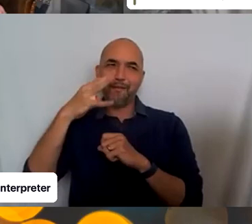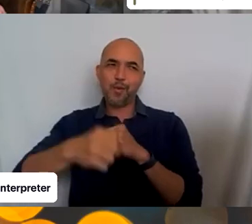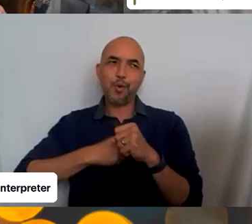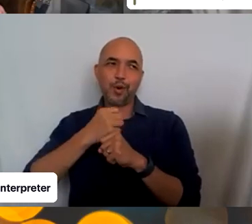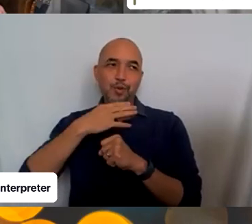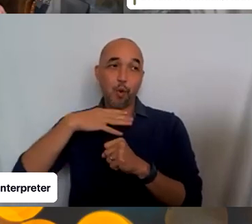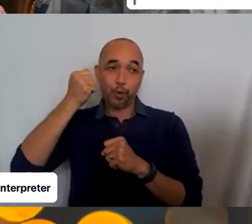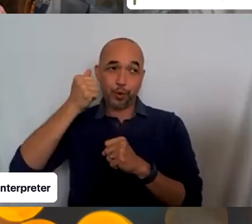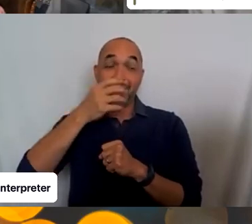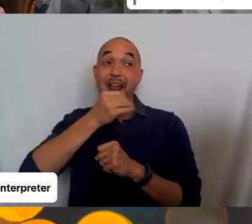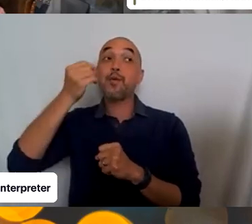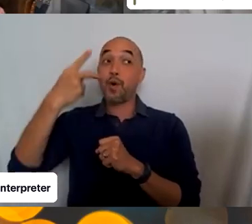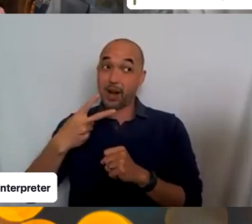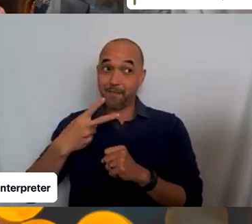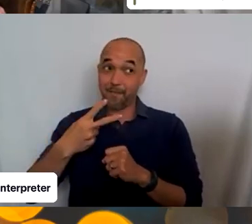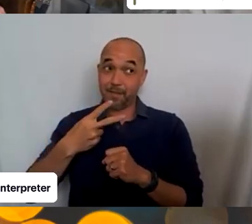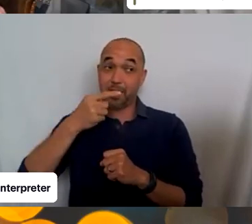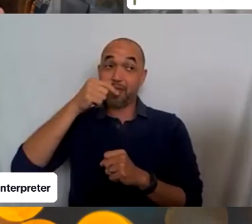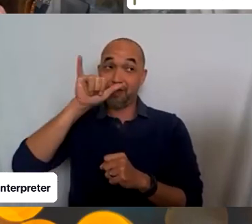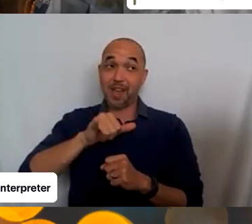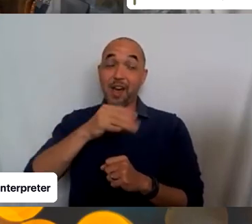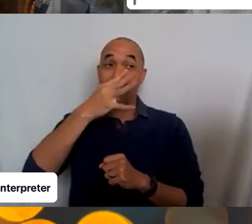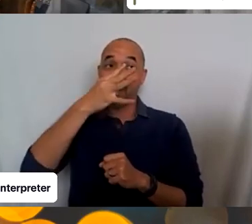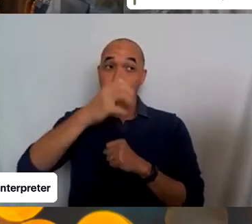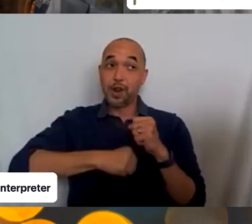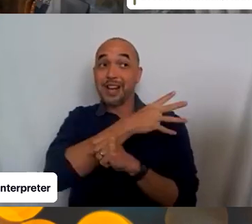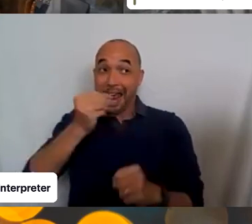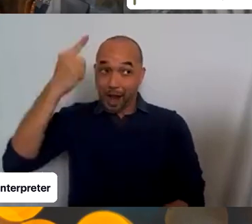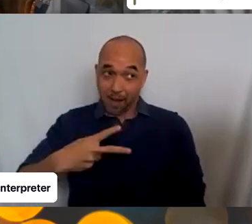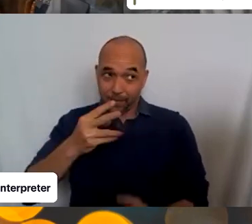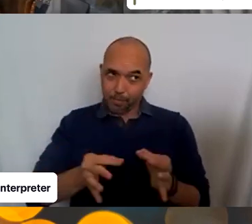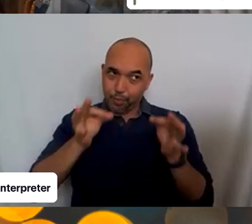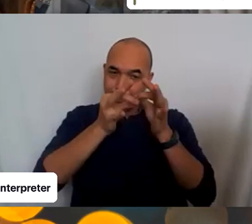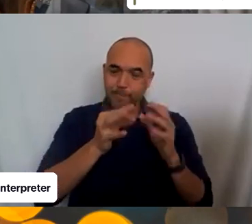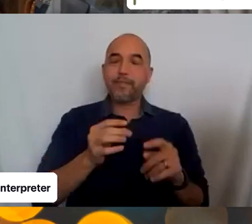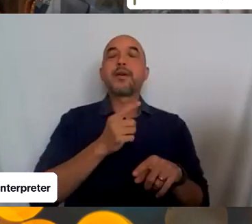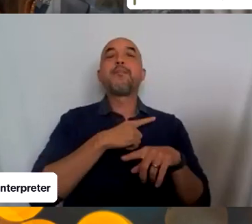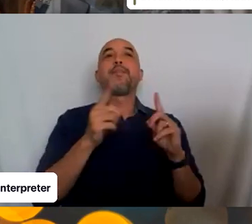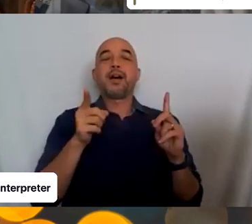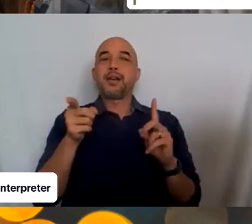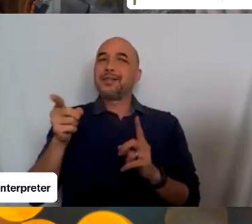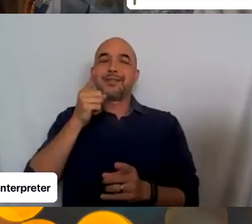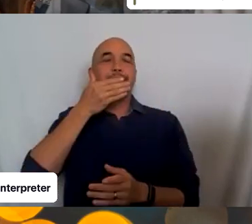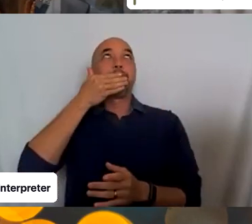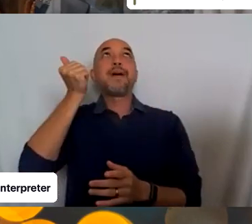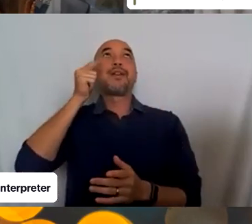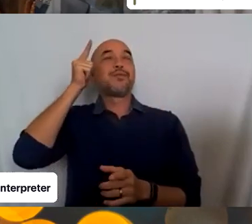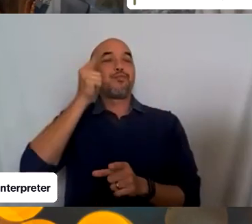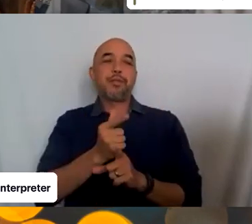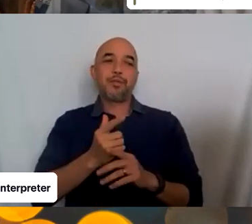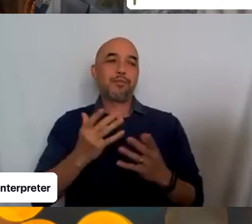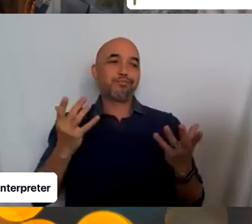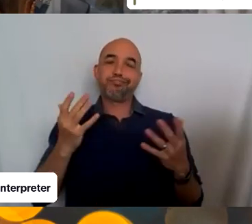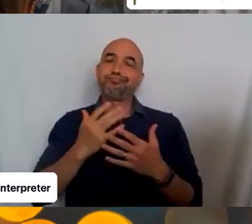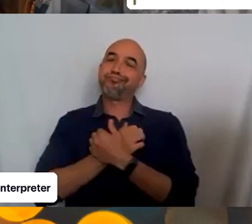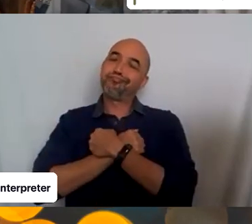very important, as I always say. But he was just, I mean, he's the best brother in the whole world.